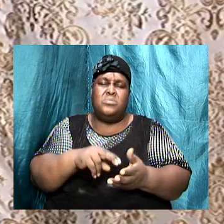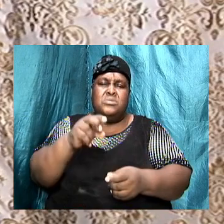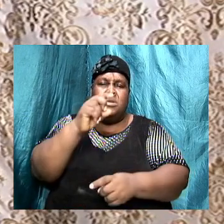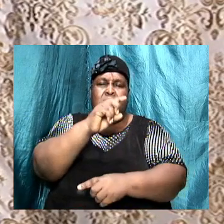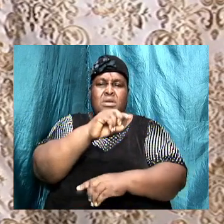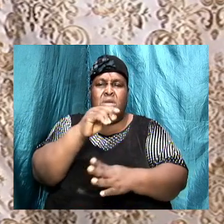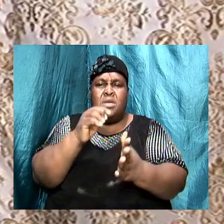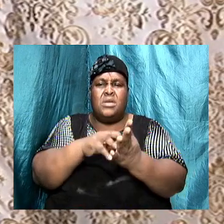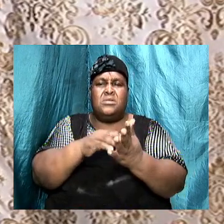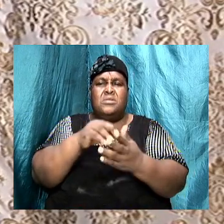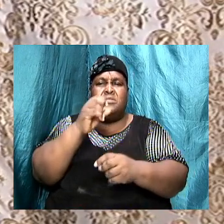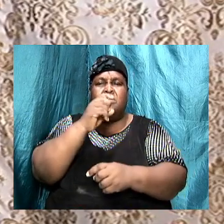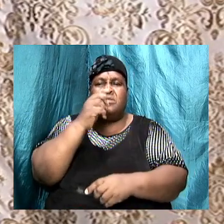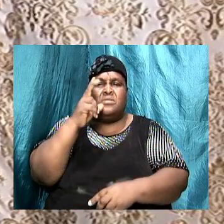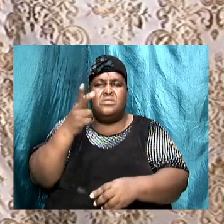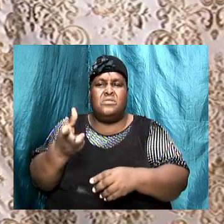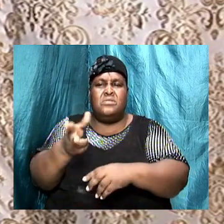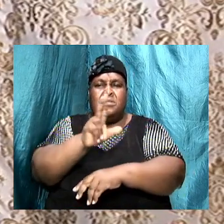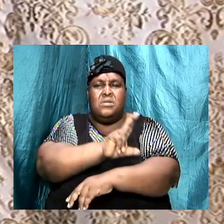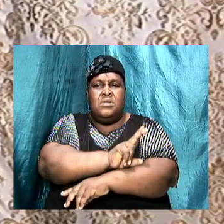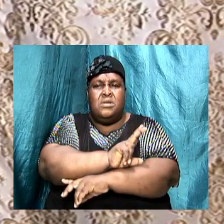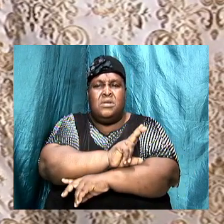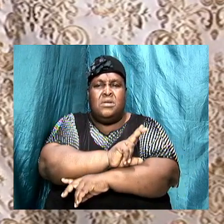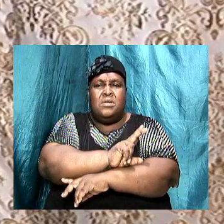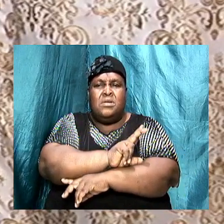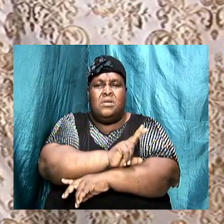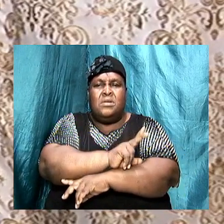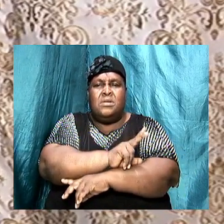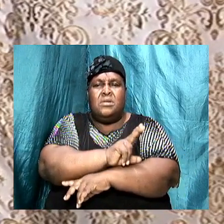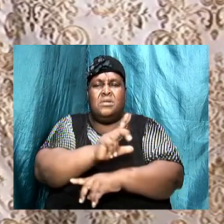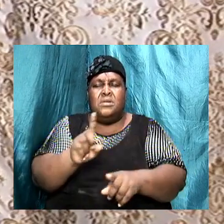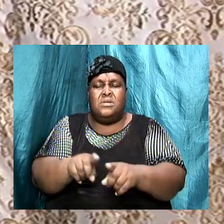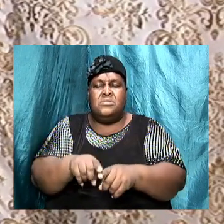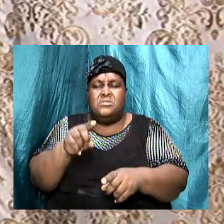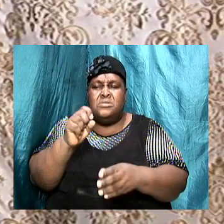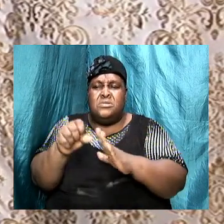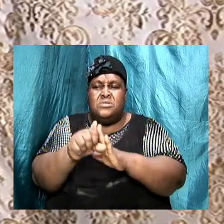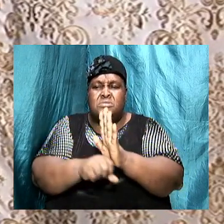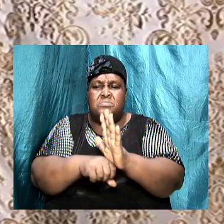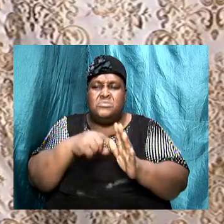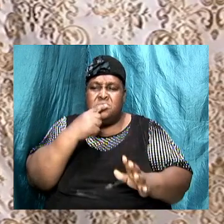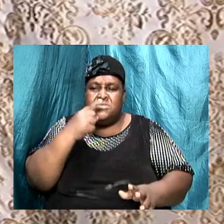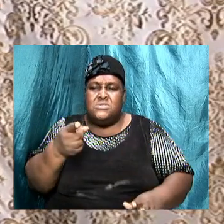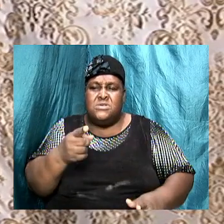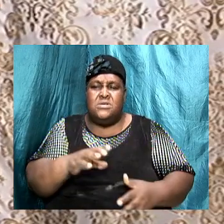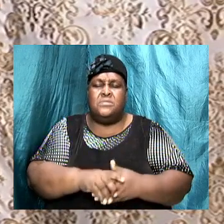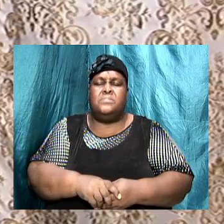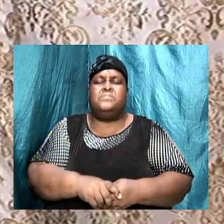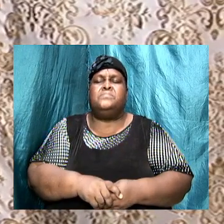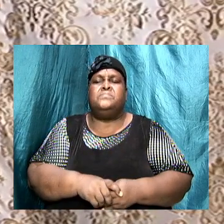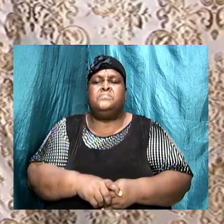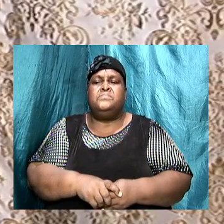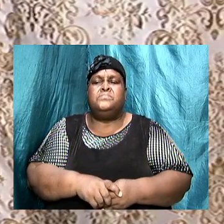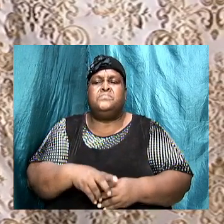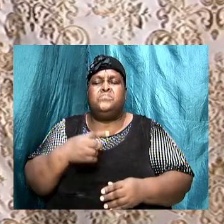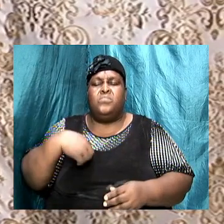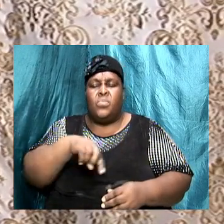day according to the scriptures. So we said that